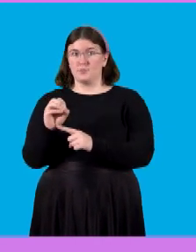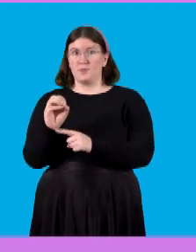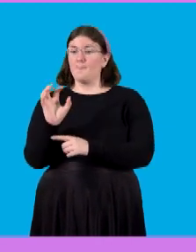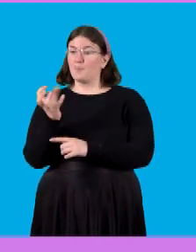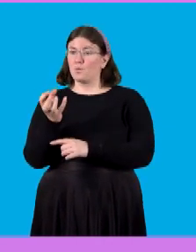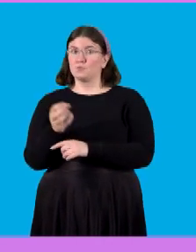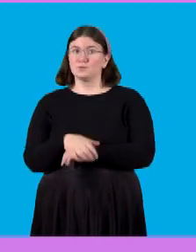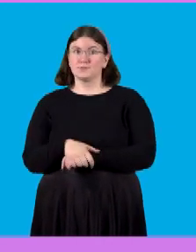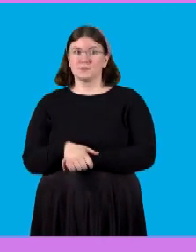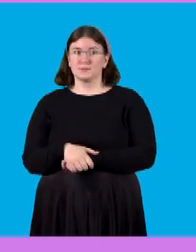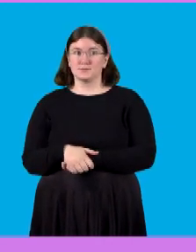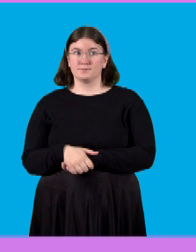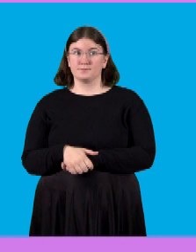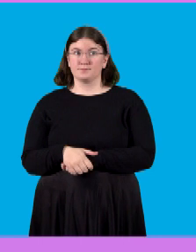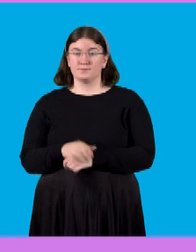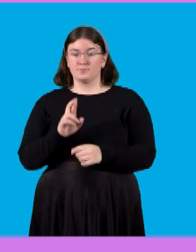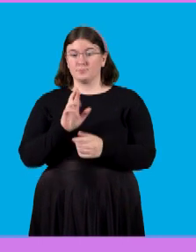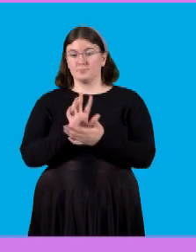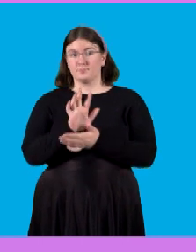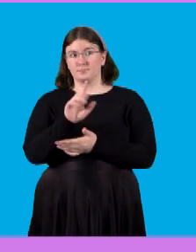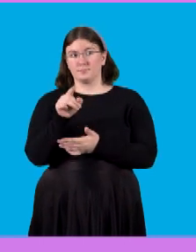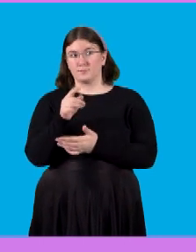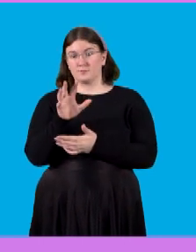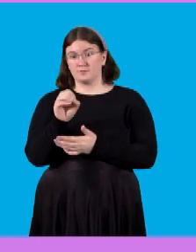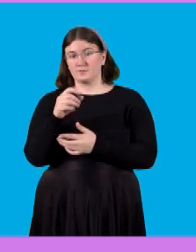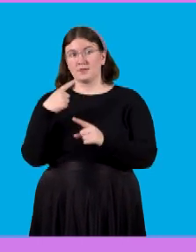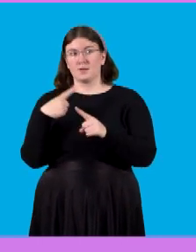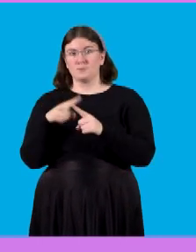150. So that will take us to an amount of